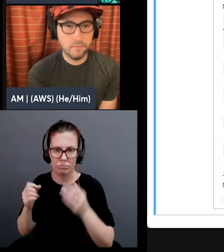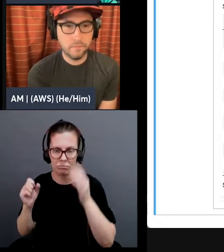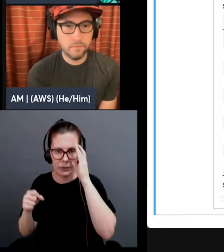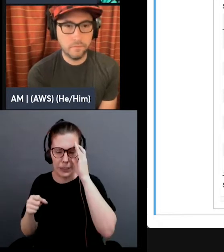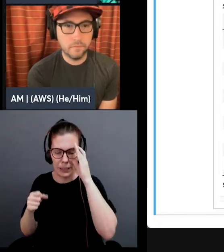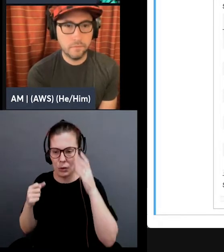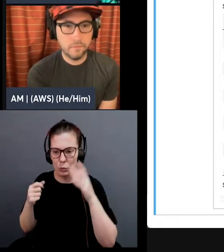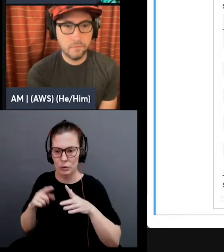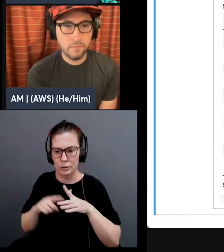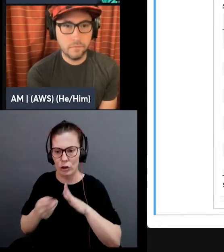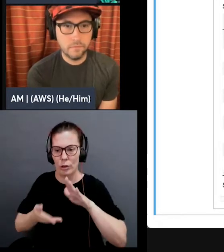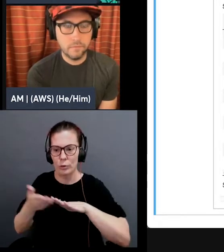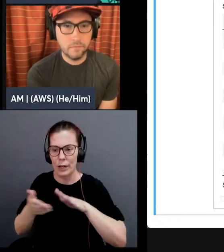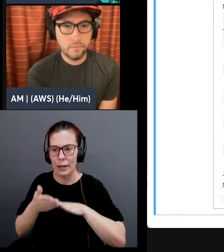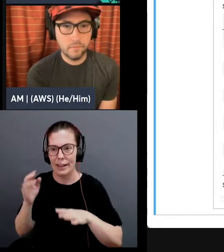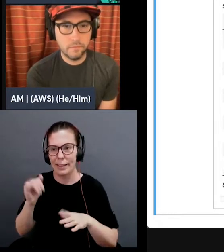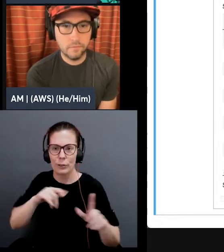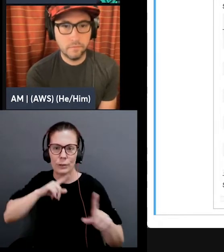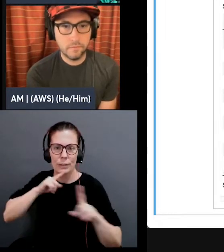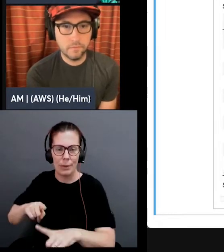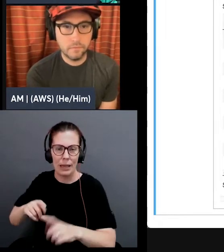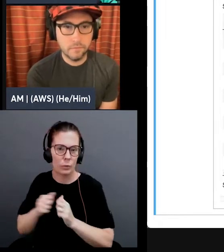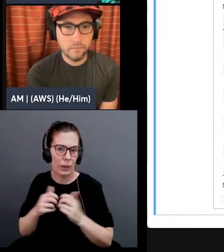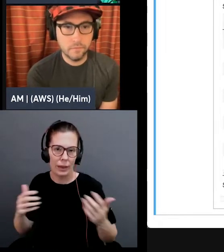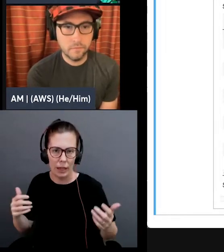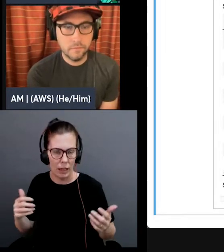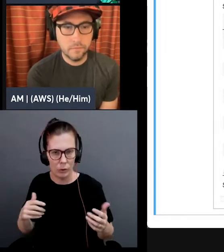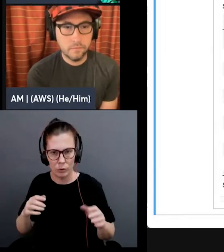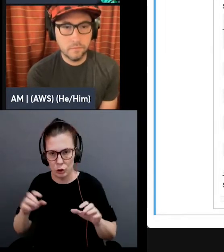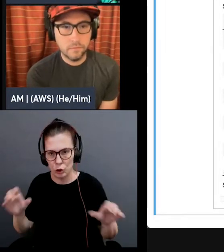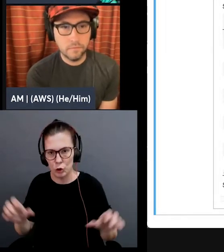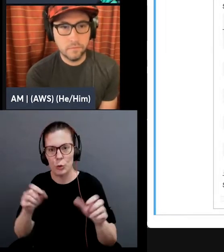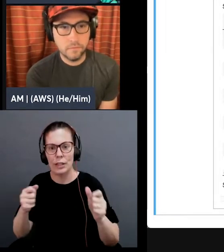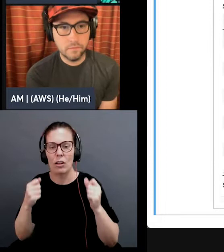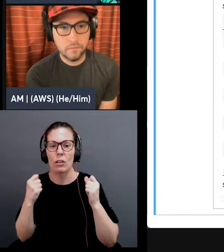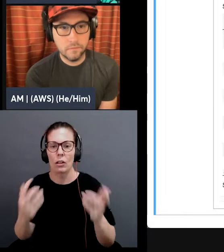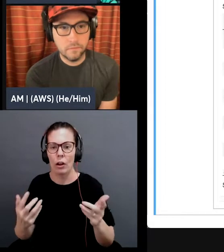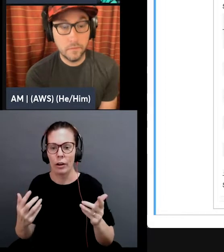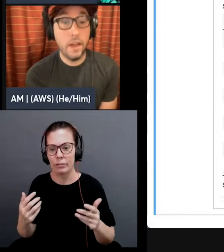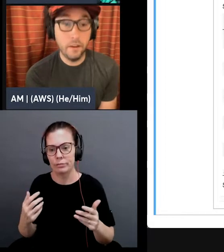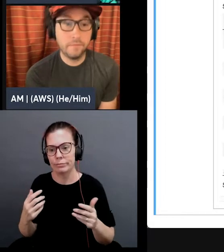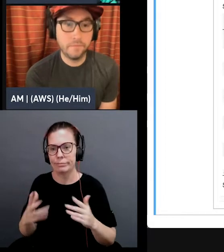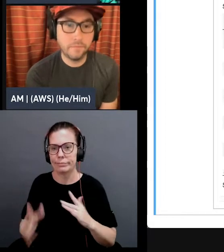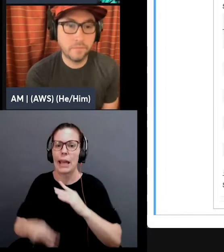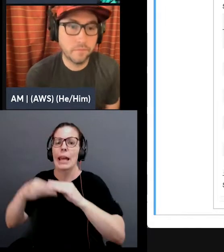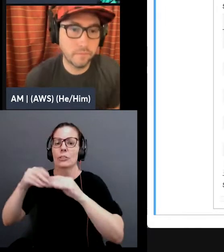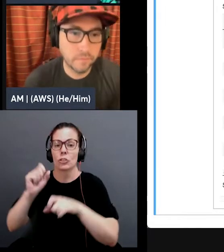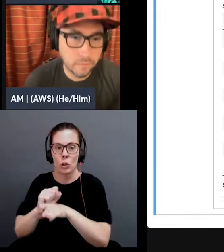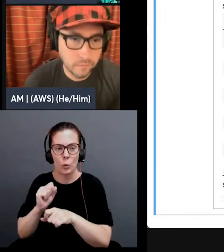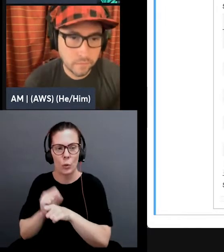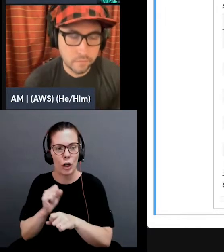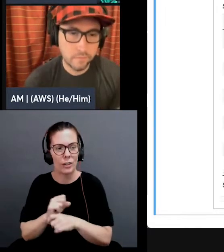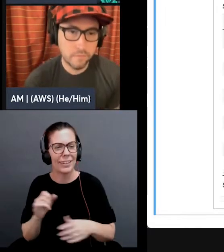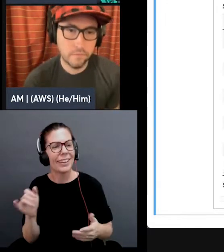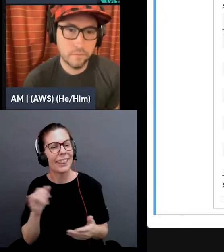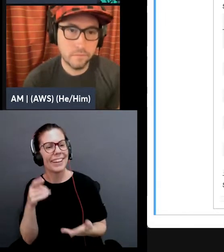running these commands without having to do a lot of extra work. It's kind of like this is the way we kind of